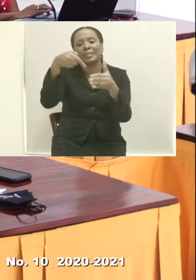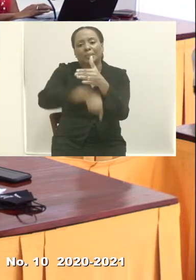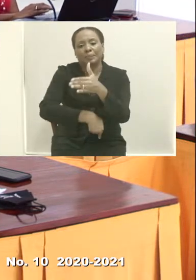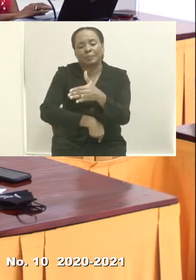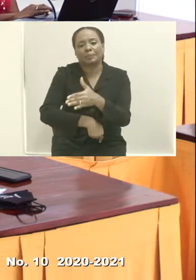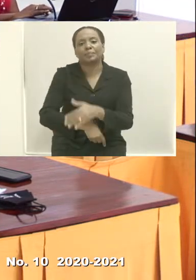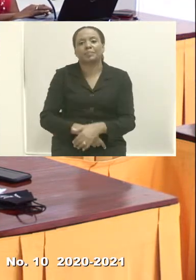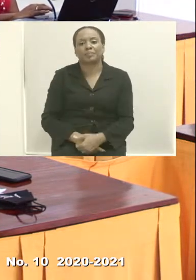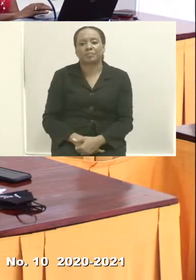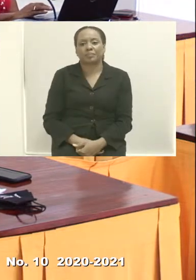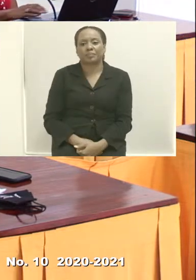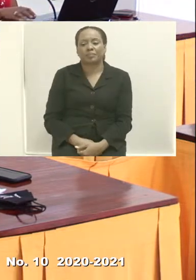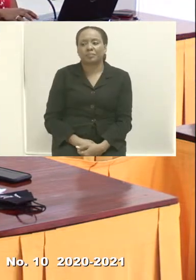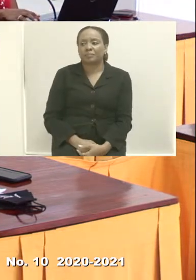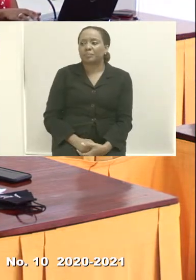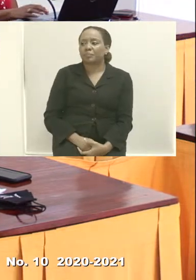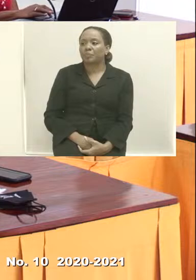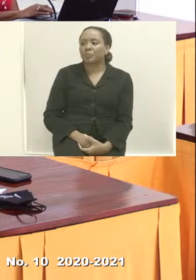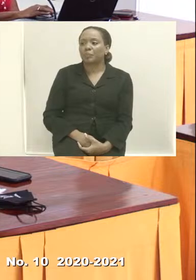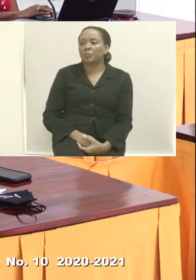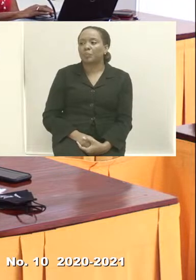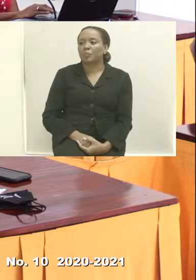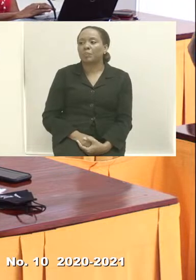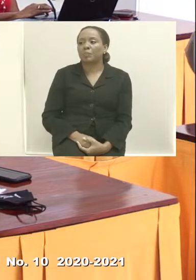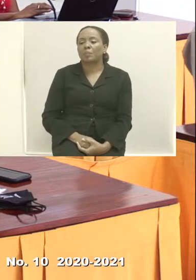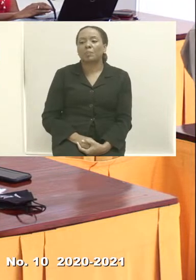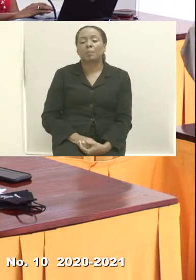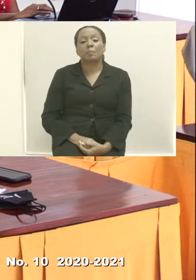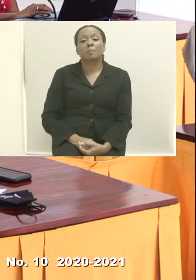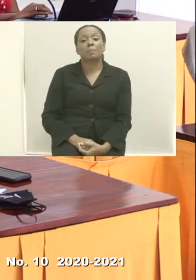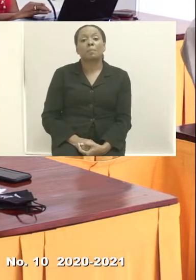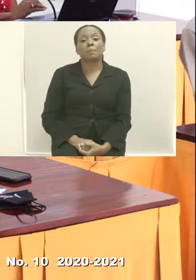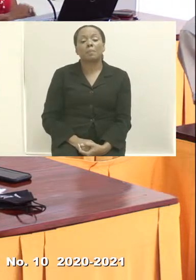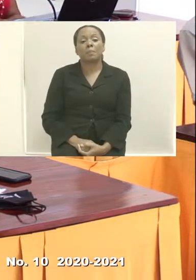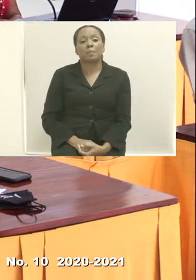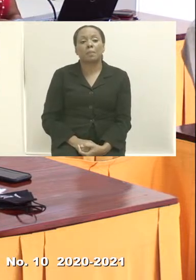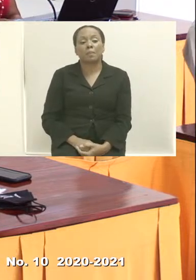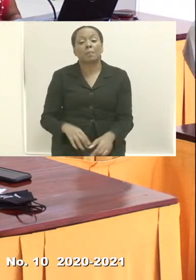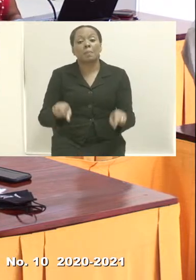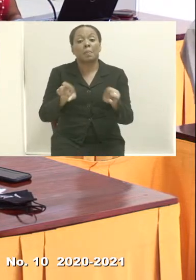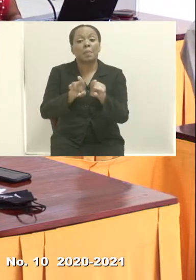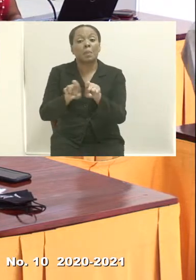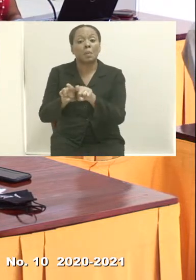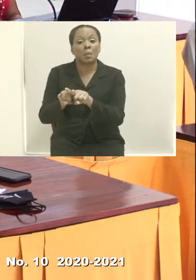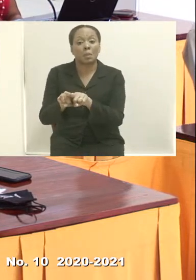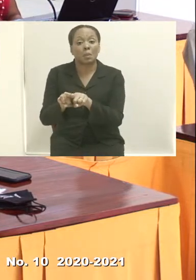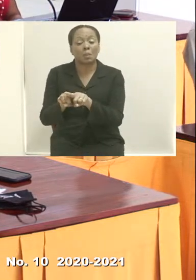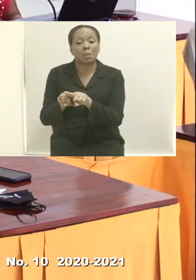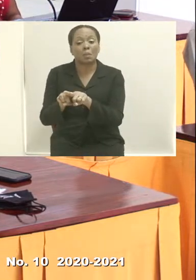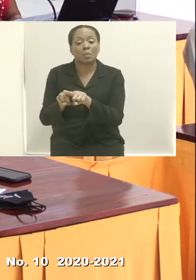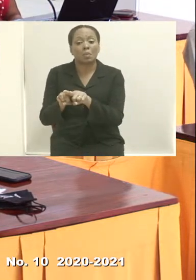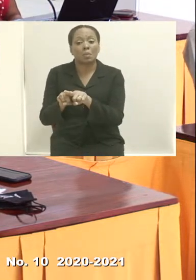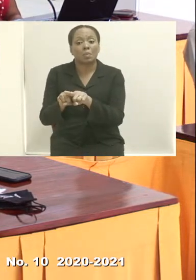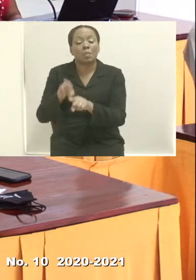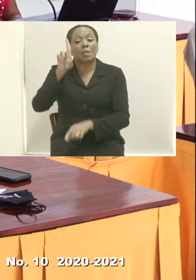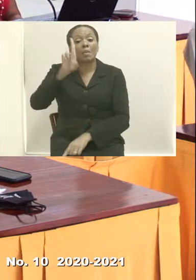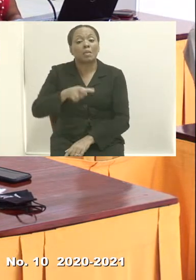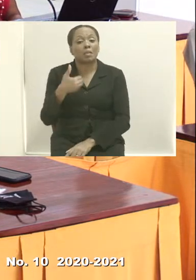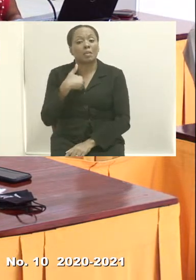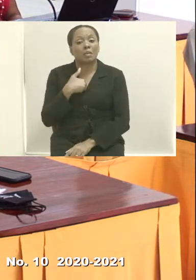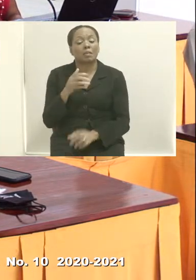the micro, small, and medium enterprises of this country have to be given the opportunity